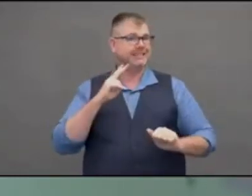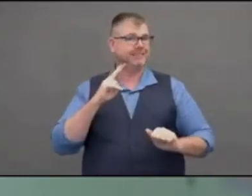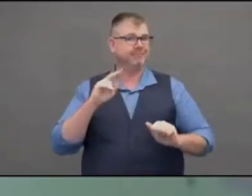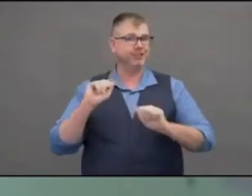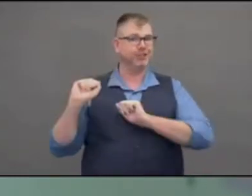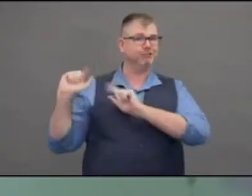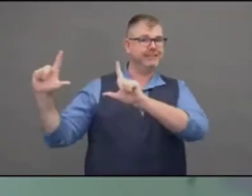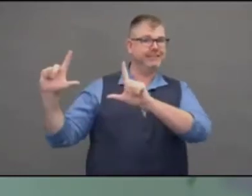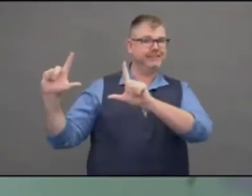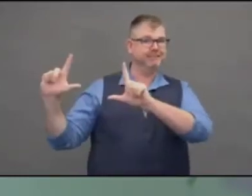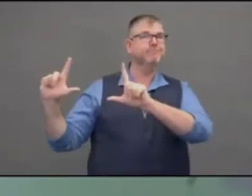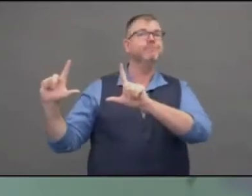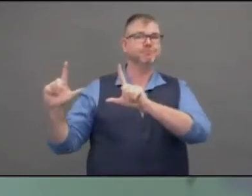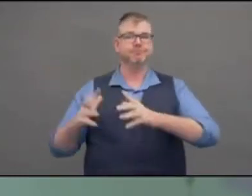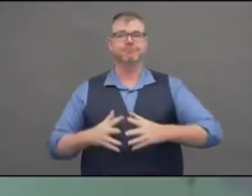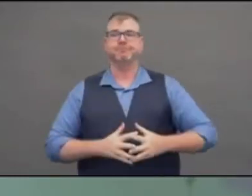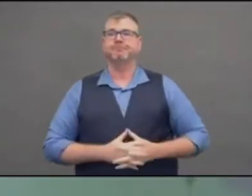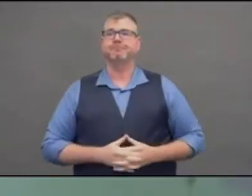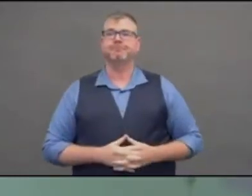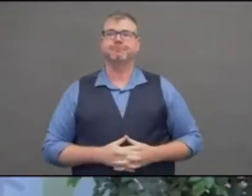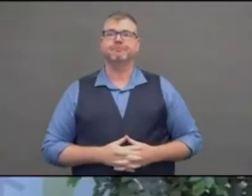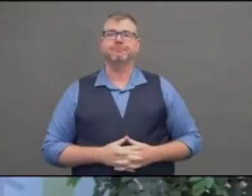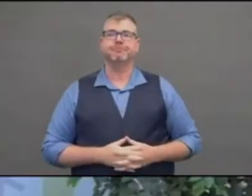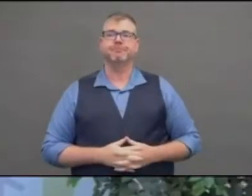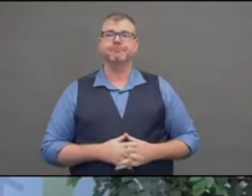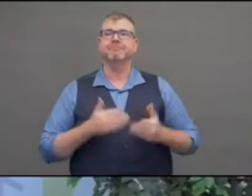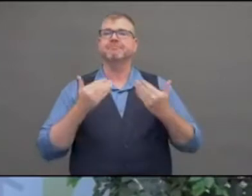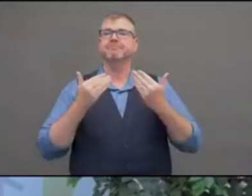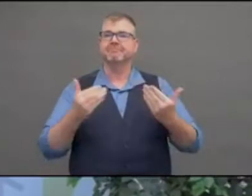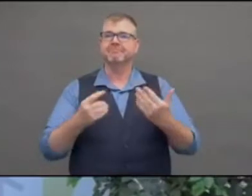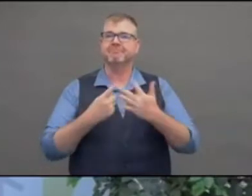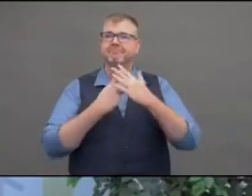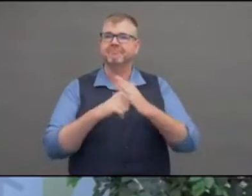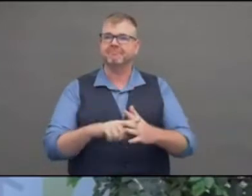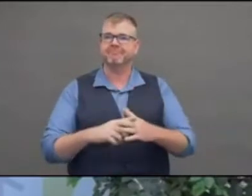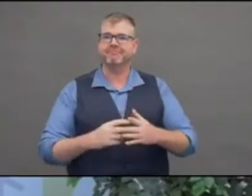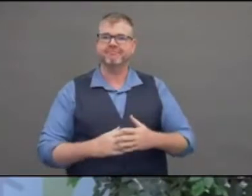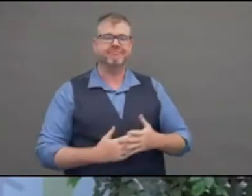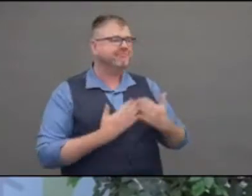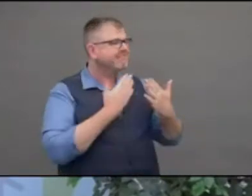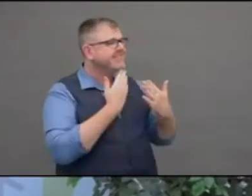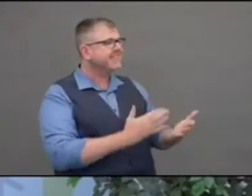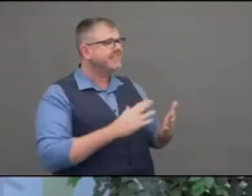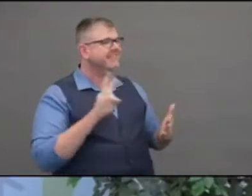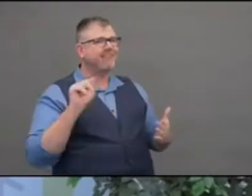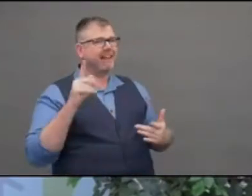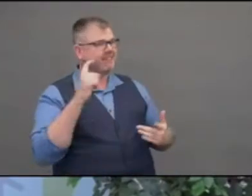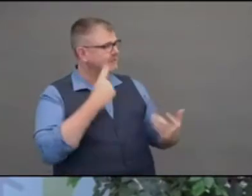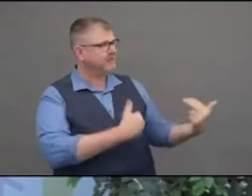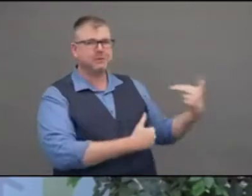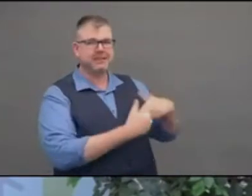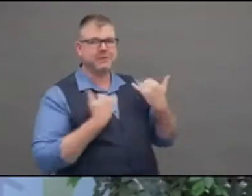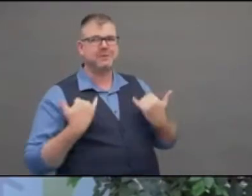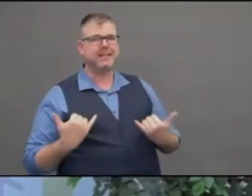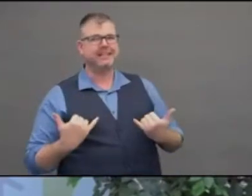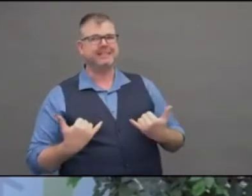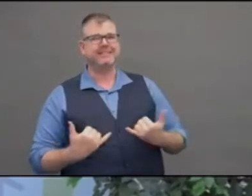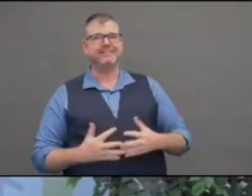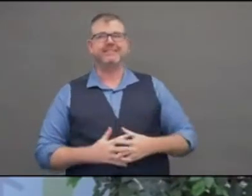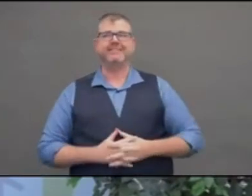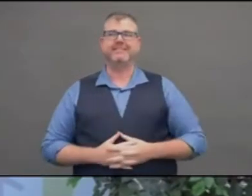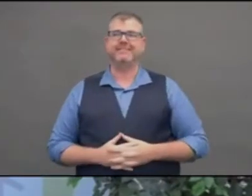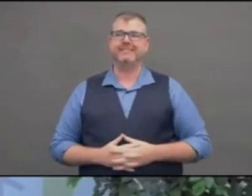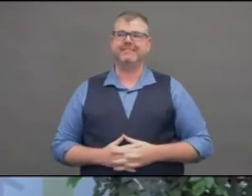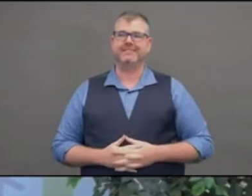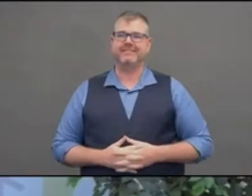So let's go ahead and get started. So this morning, thank you, Valerie, for being here. Thank you for having us Thank here. you for joining us. I know